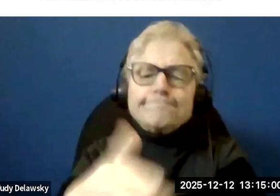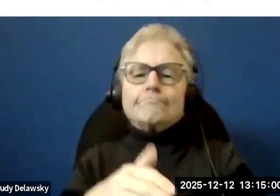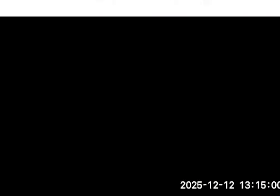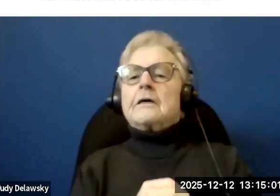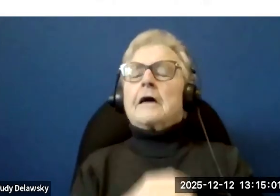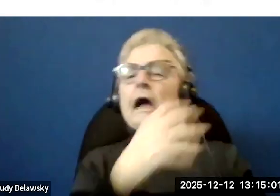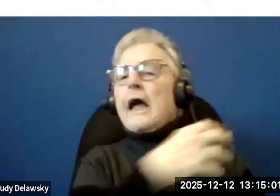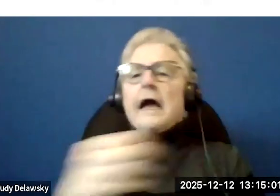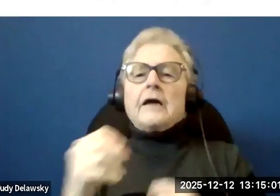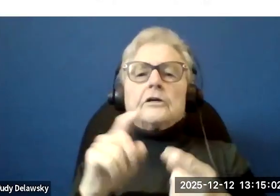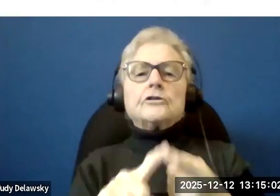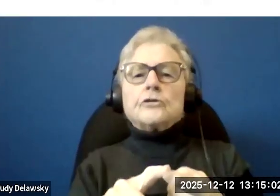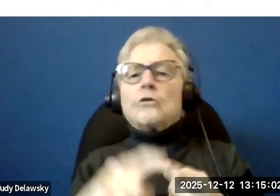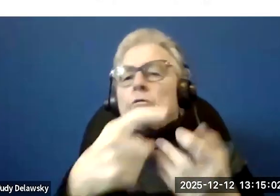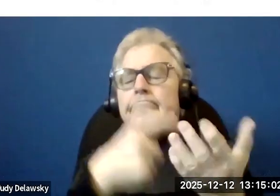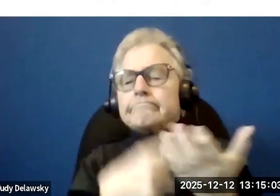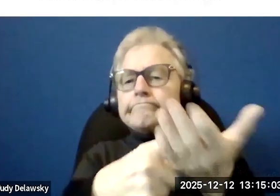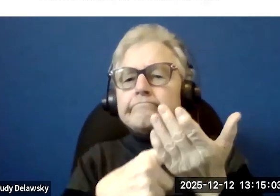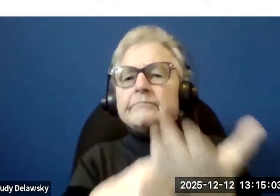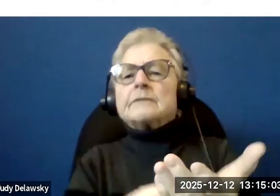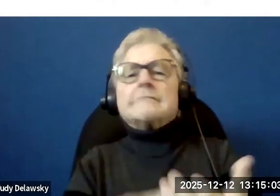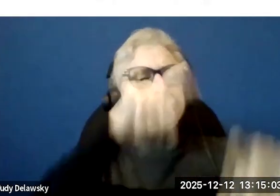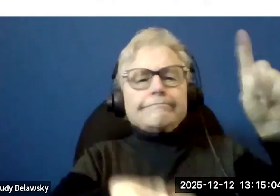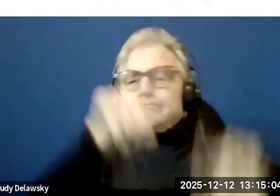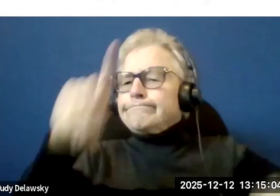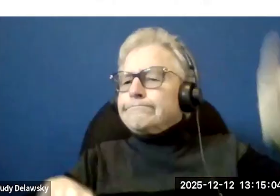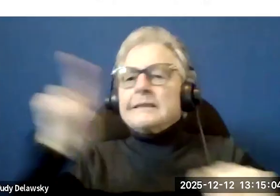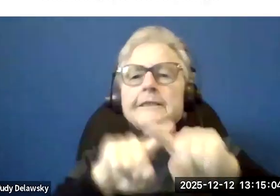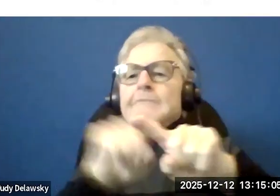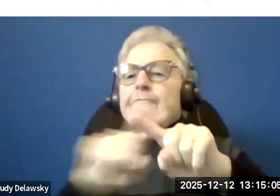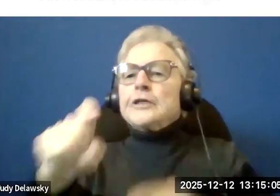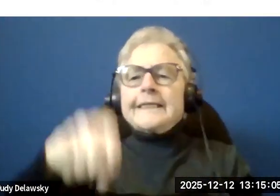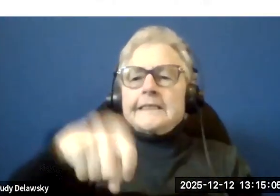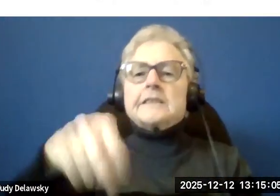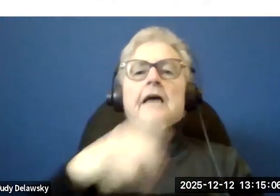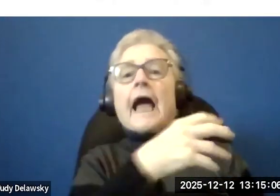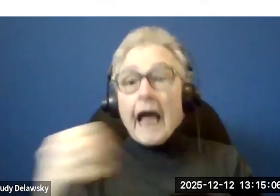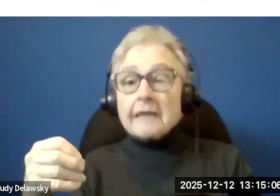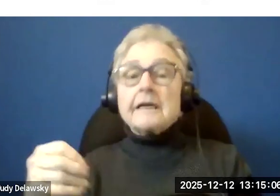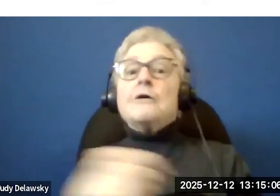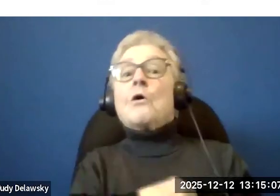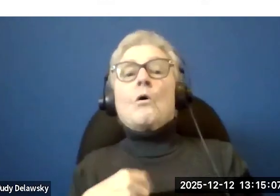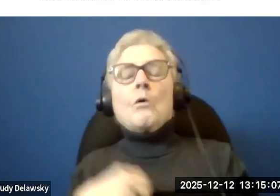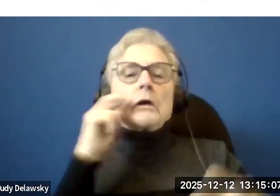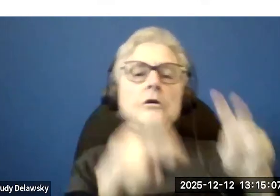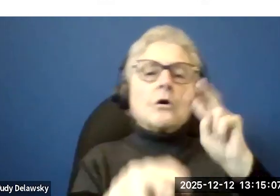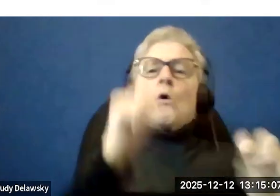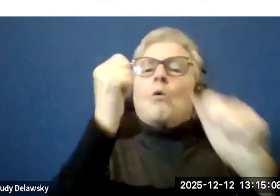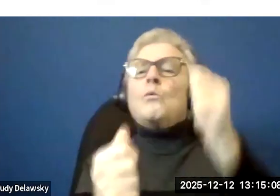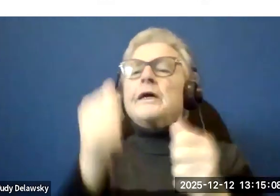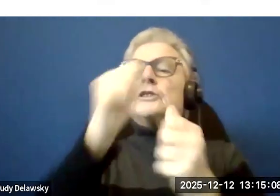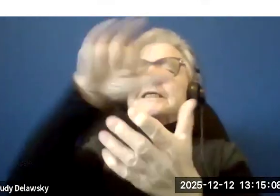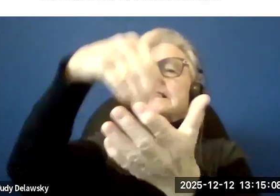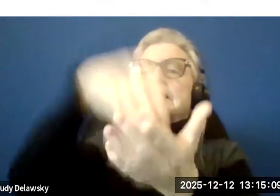in addressing those intersectional needs. And lastly, we look at which standards and policies